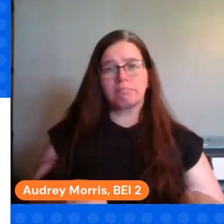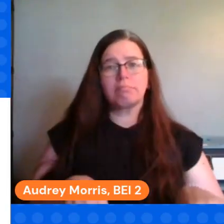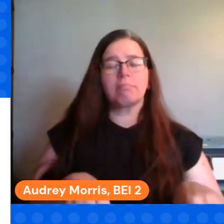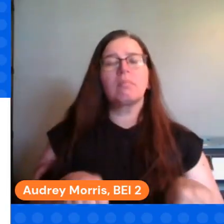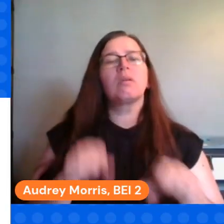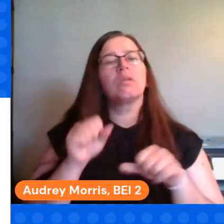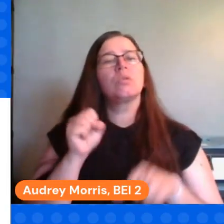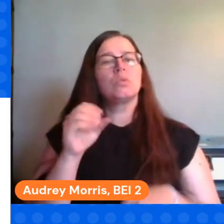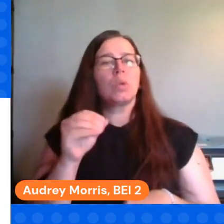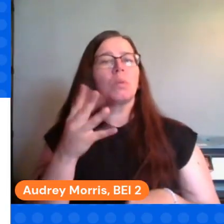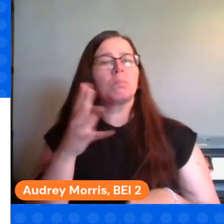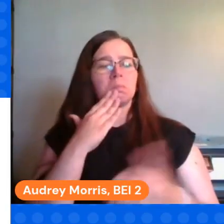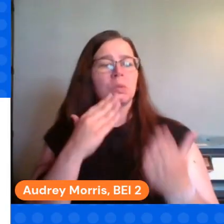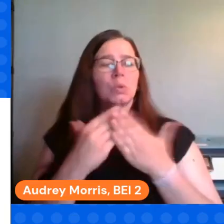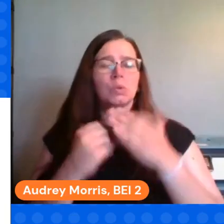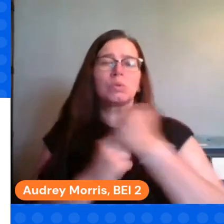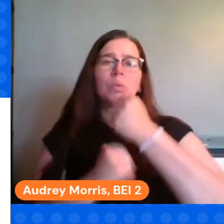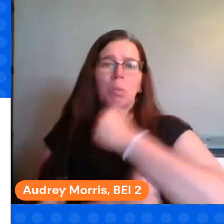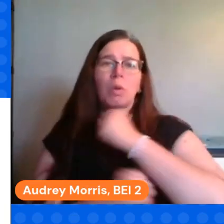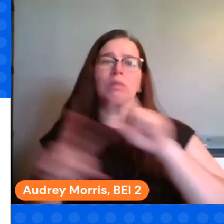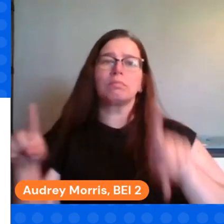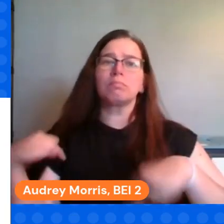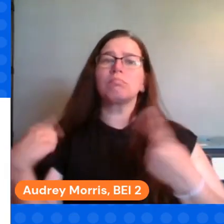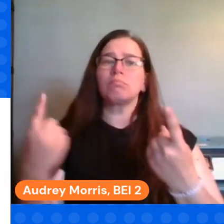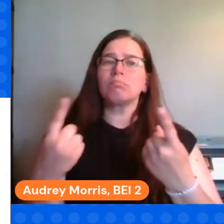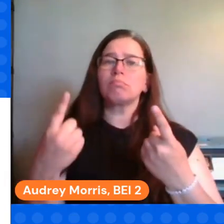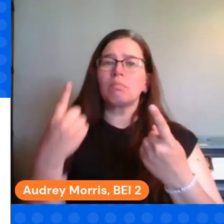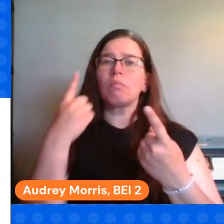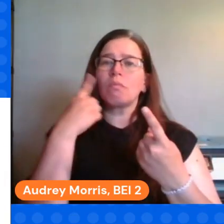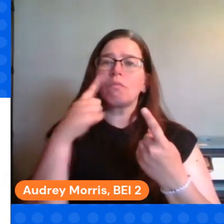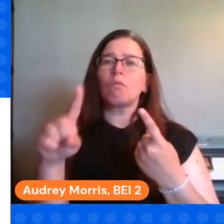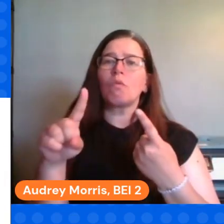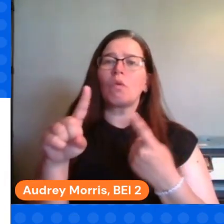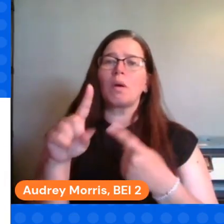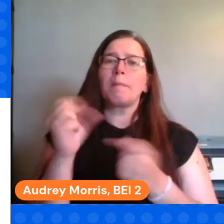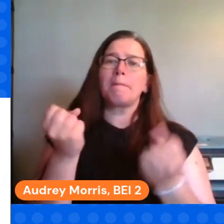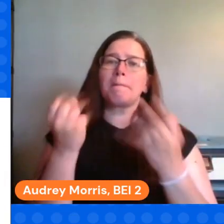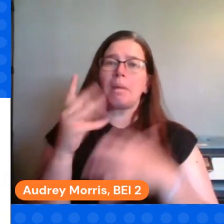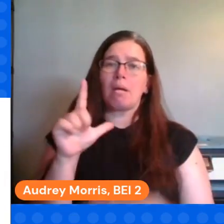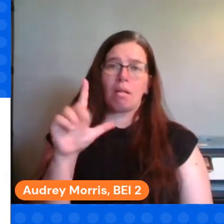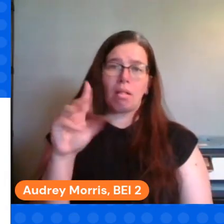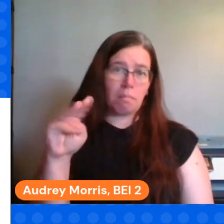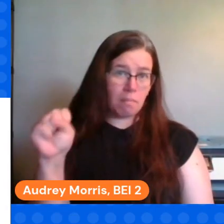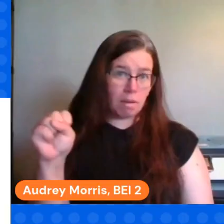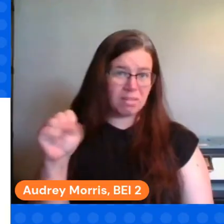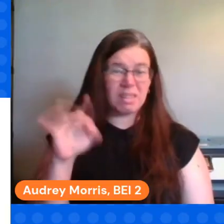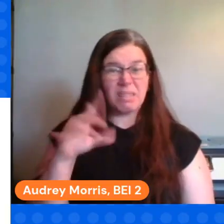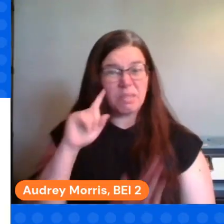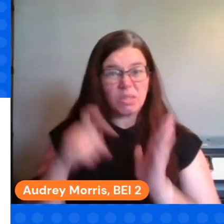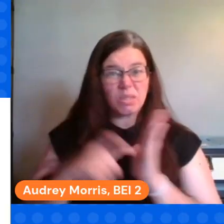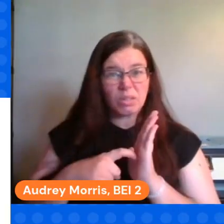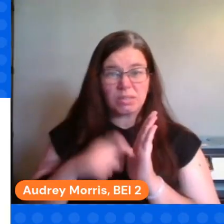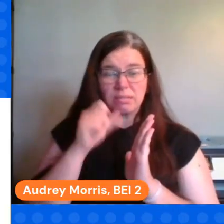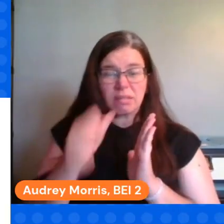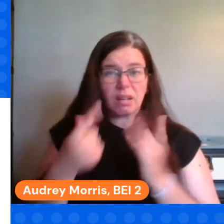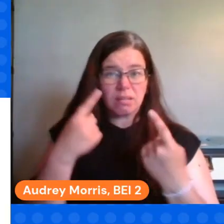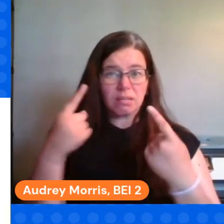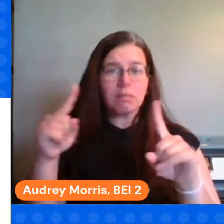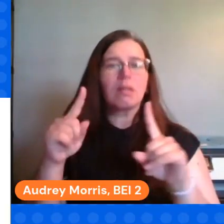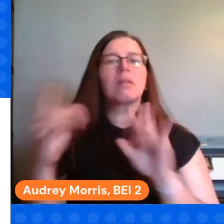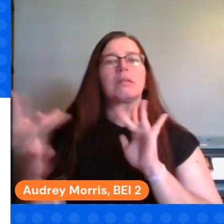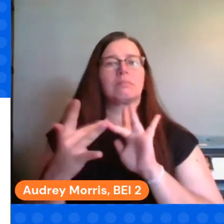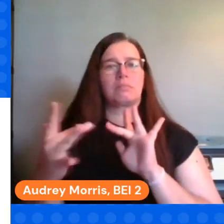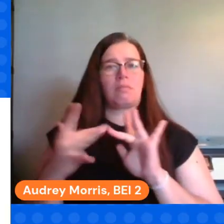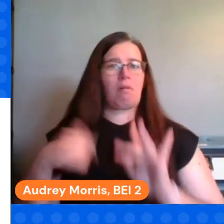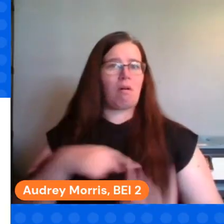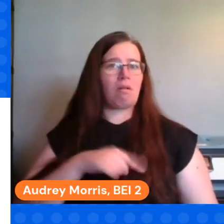fairly good support right now for OctoStudio projects within many LMSs. If you find that not to be the case, though, please reach out to us, because this is an